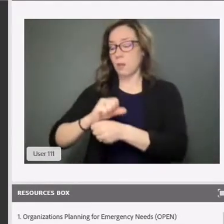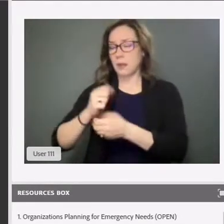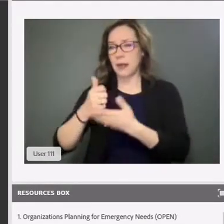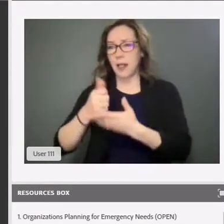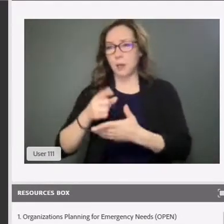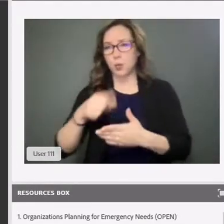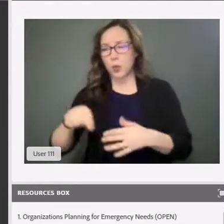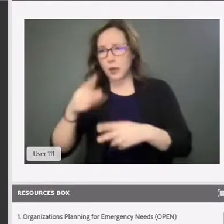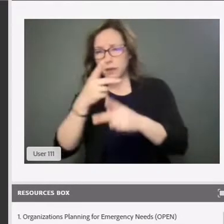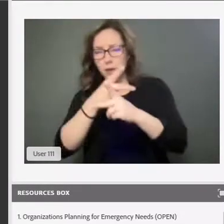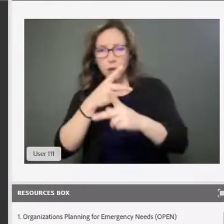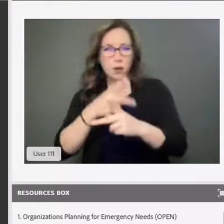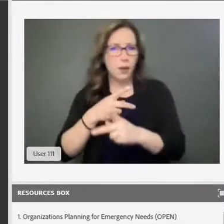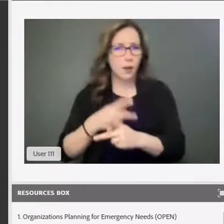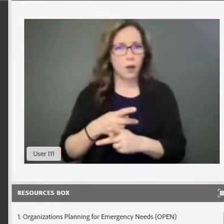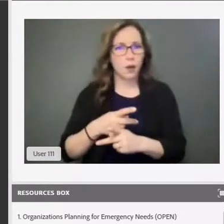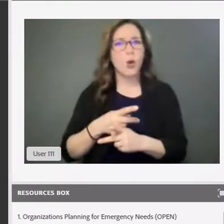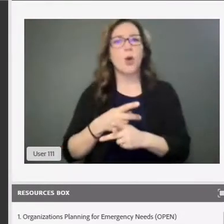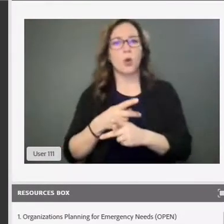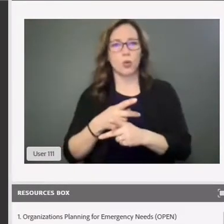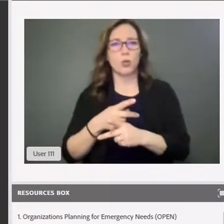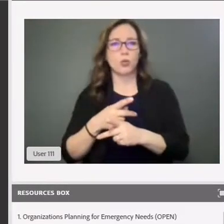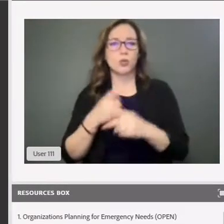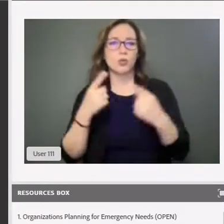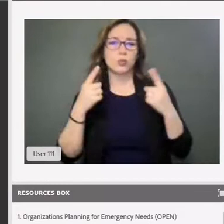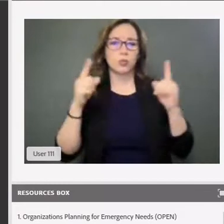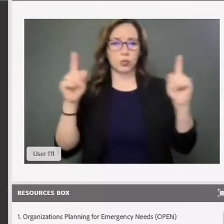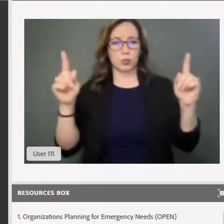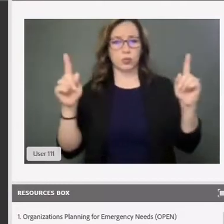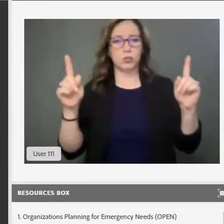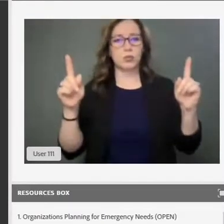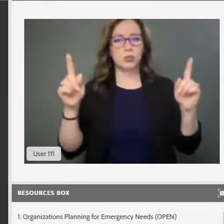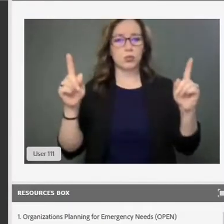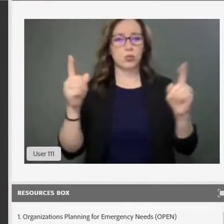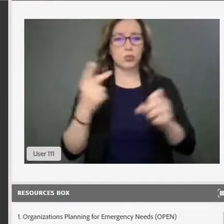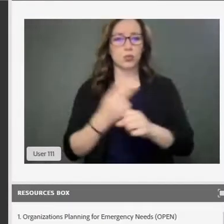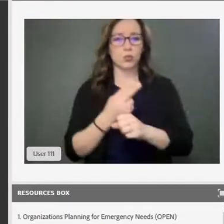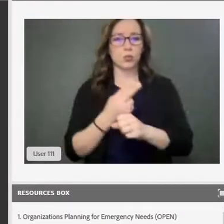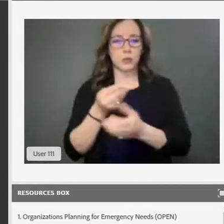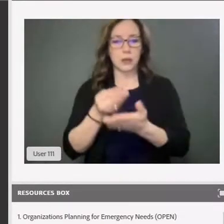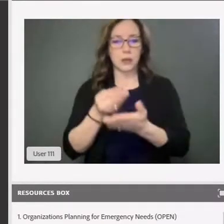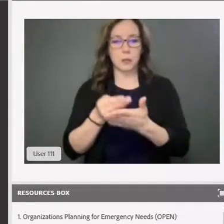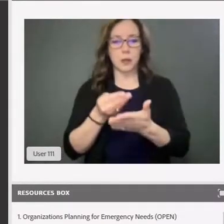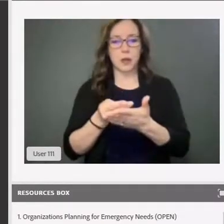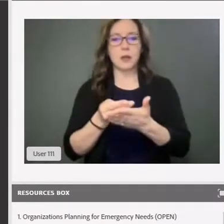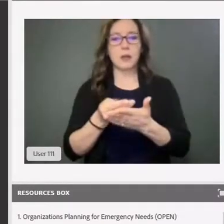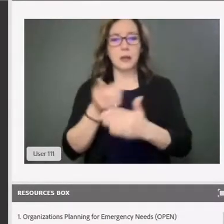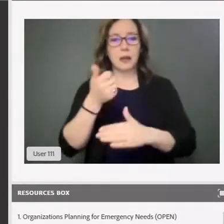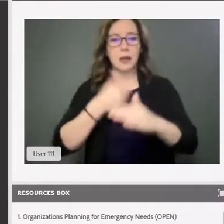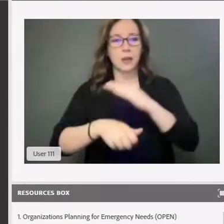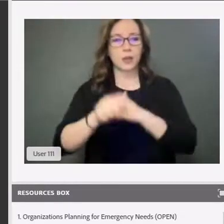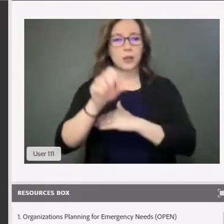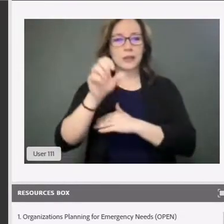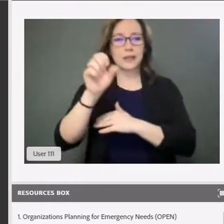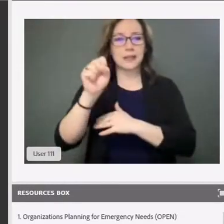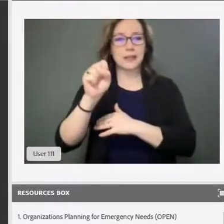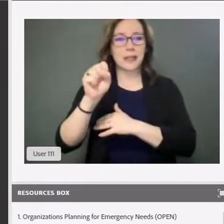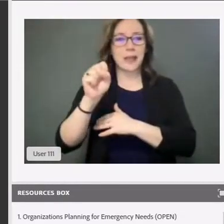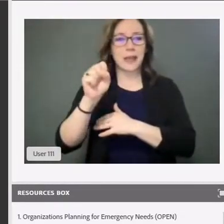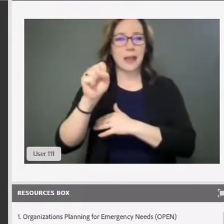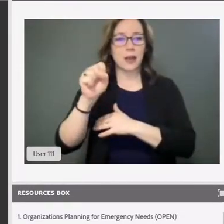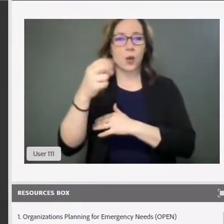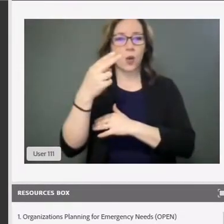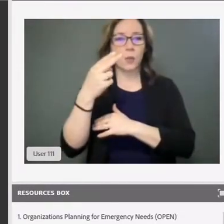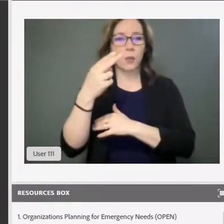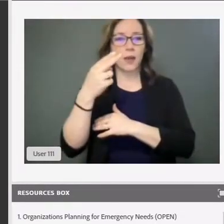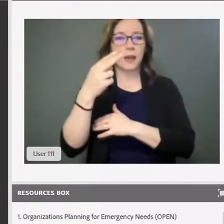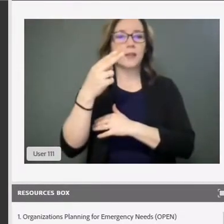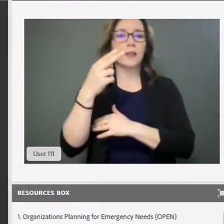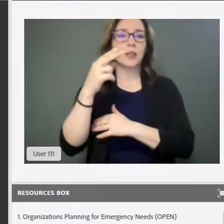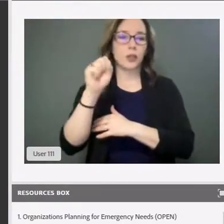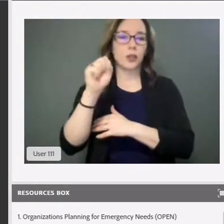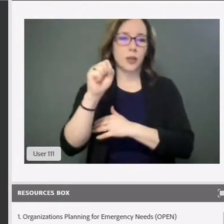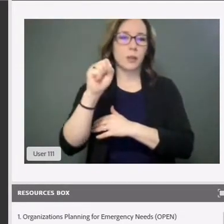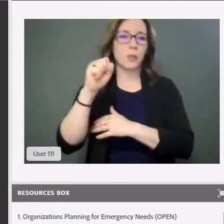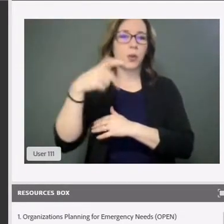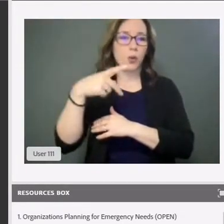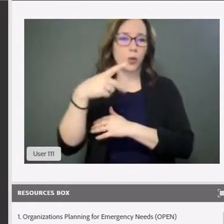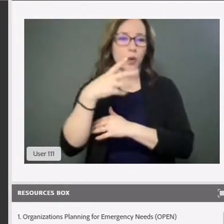figure out some effective ways to use that funding under the State Homeland Security Program and Urban Area Security Initiative.